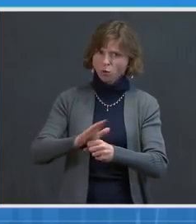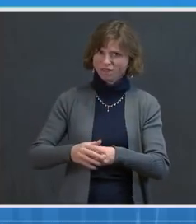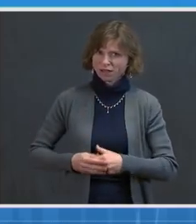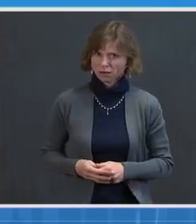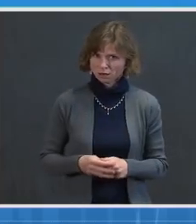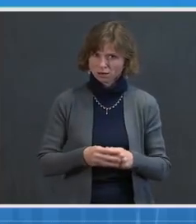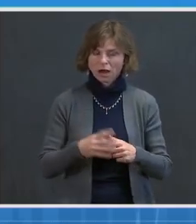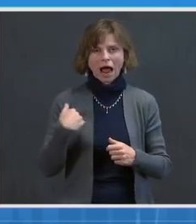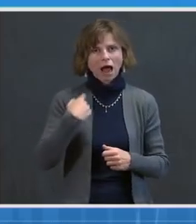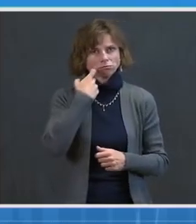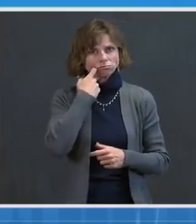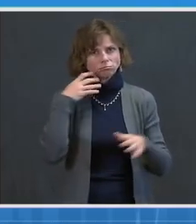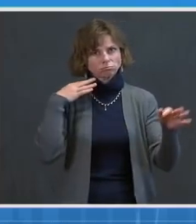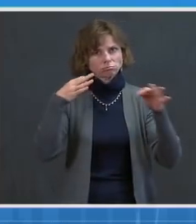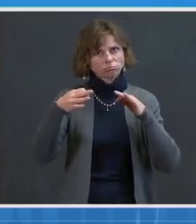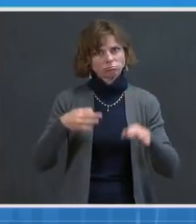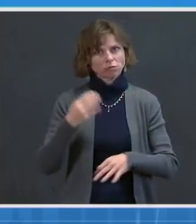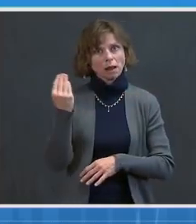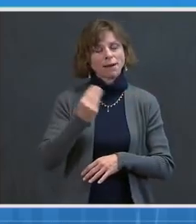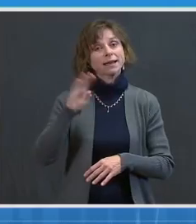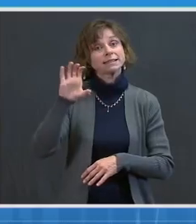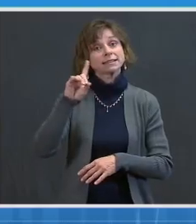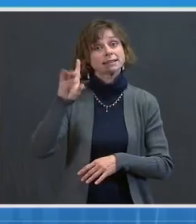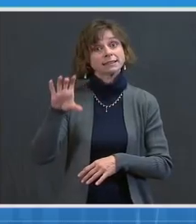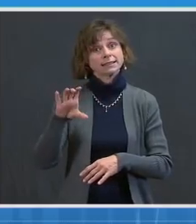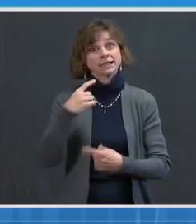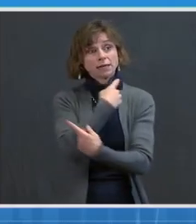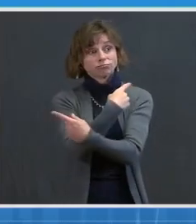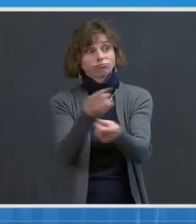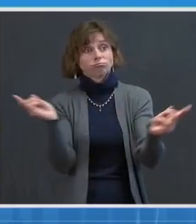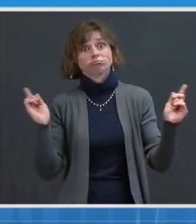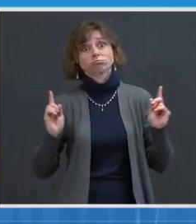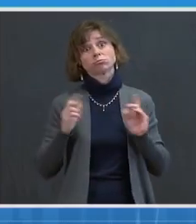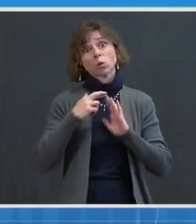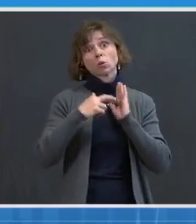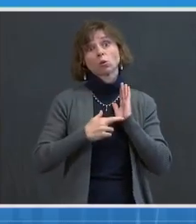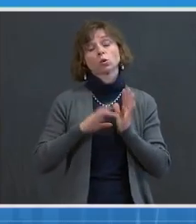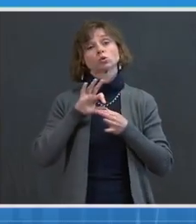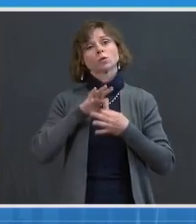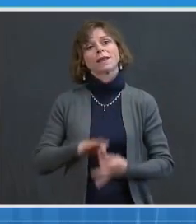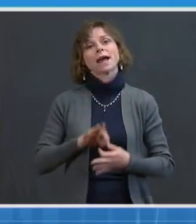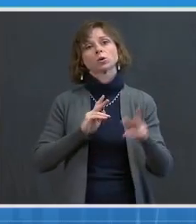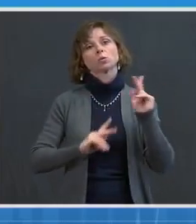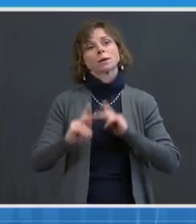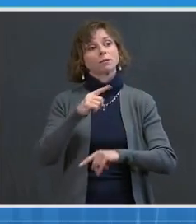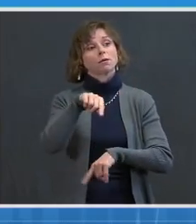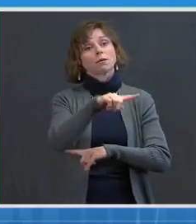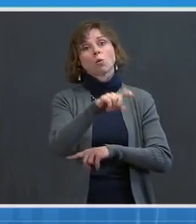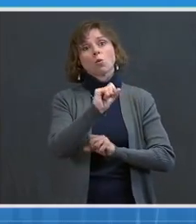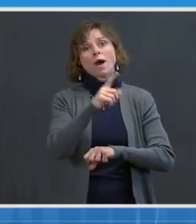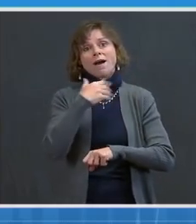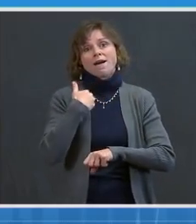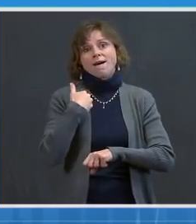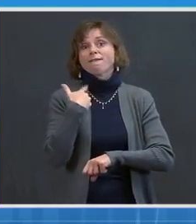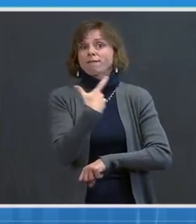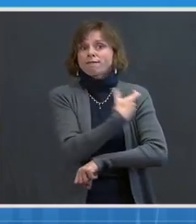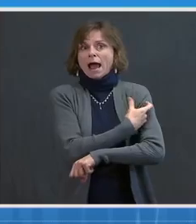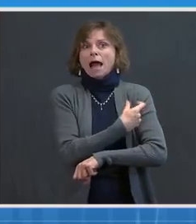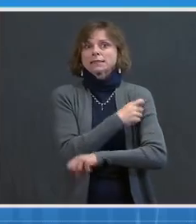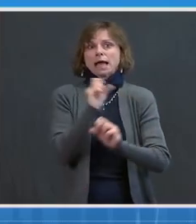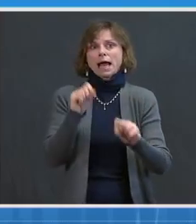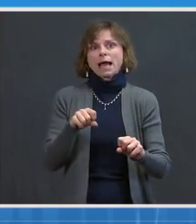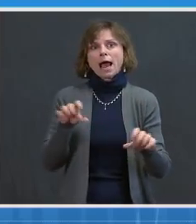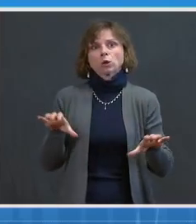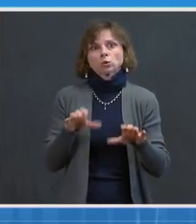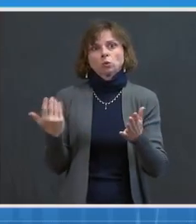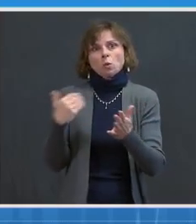on Monday, CDC released initial guidance on activities fully vaccinated people can resume safely while limiting risks to